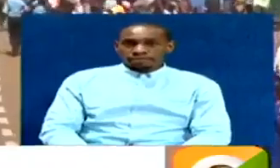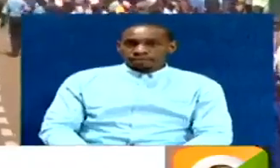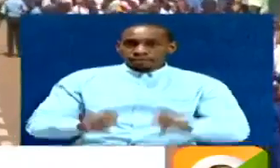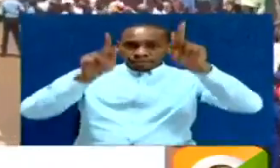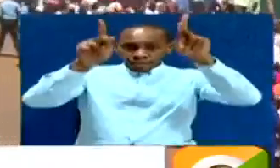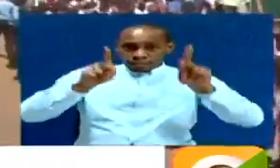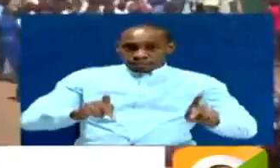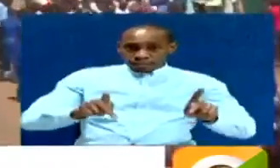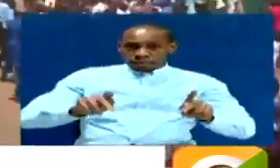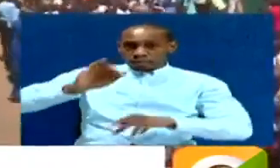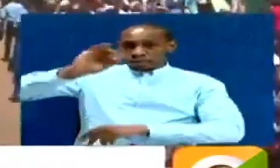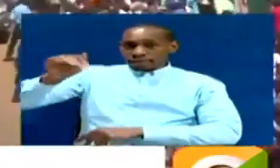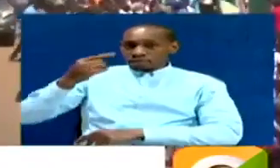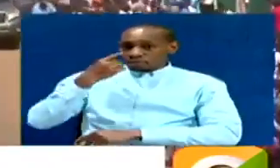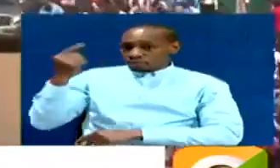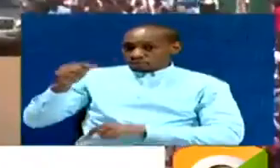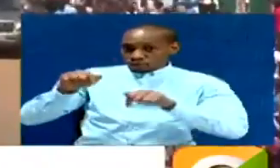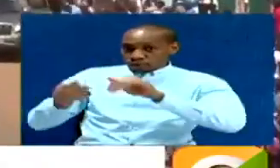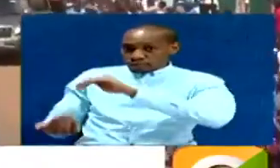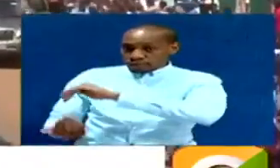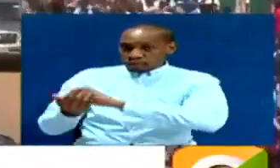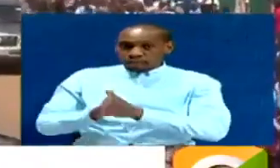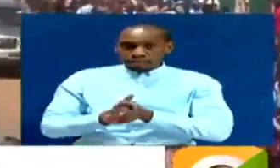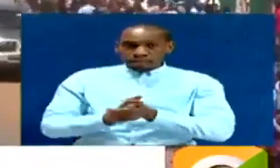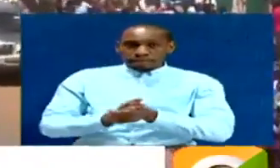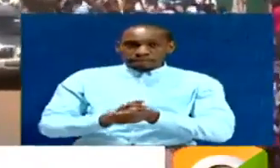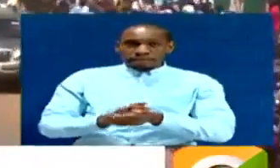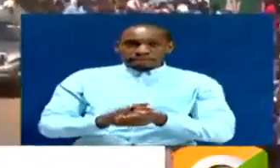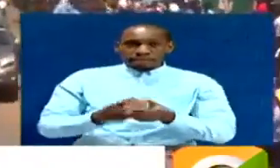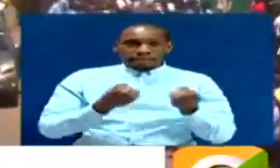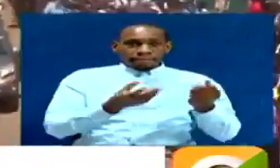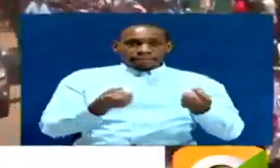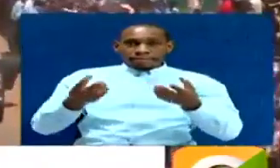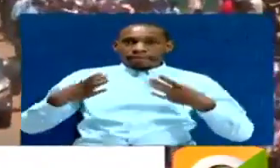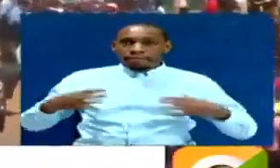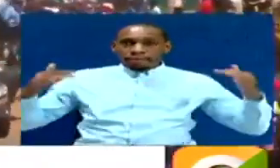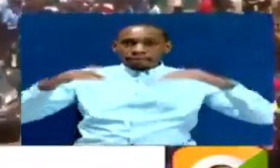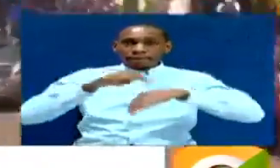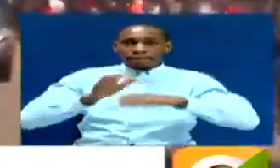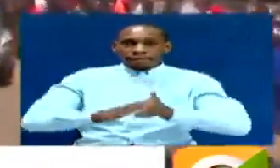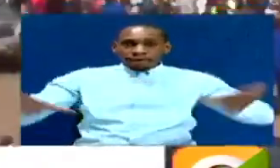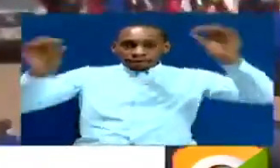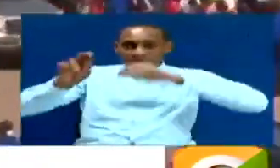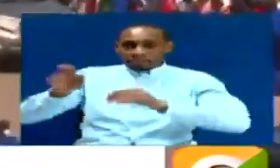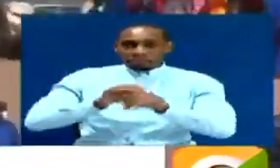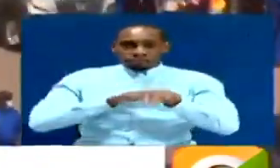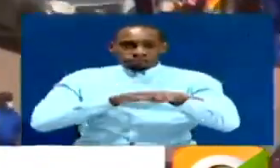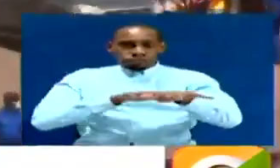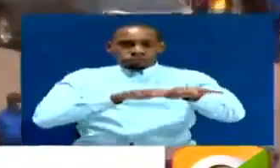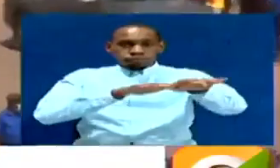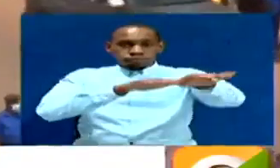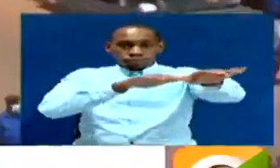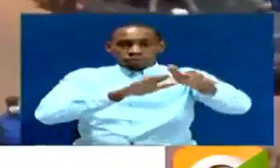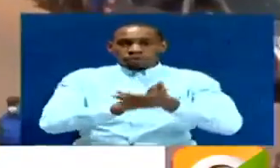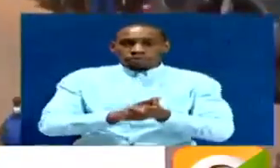Kondele, Kisumu this morning was the perfect arena for hundreds to kneel as the president's convoy snaked its way to the